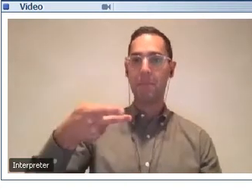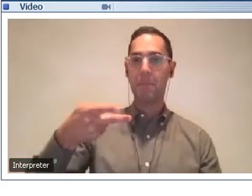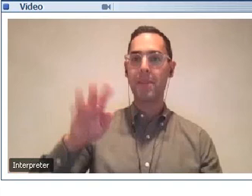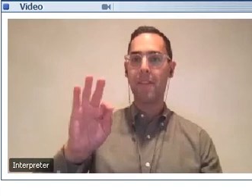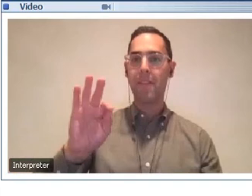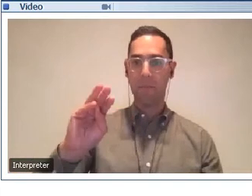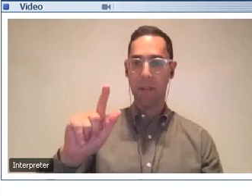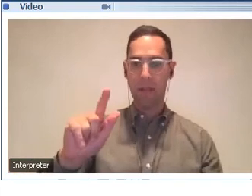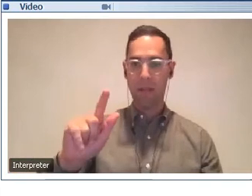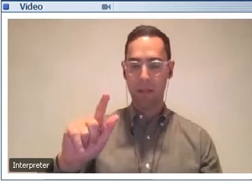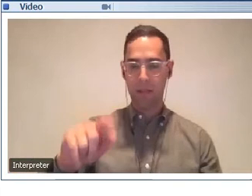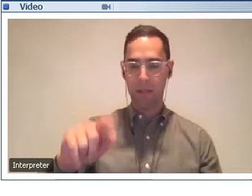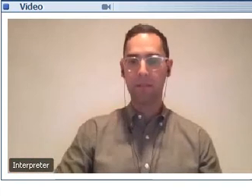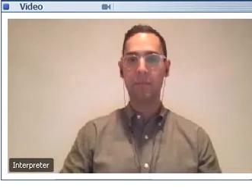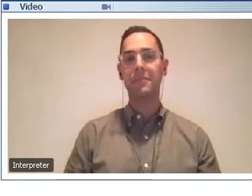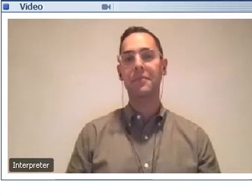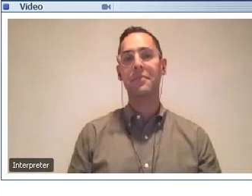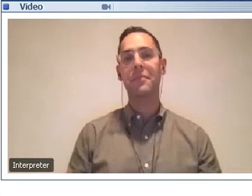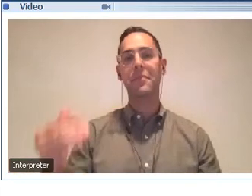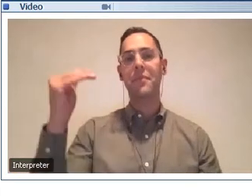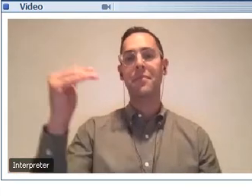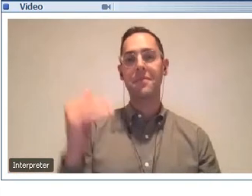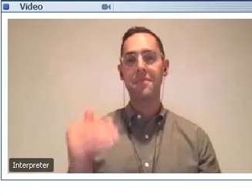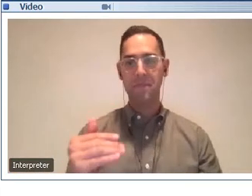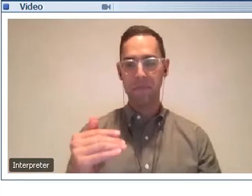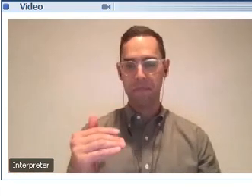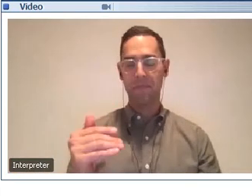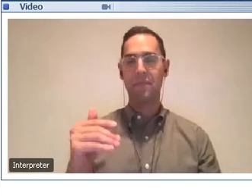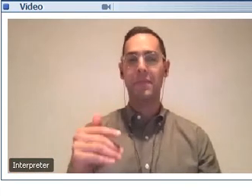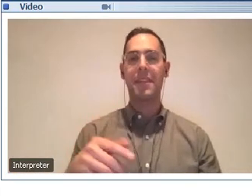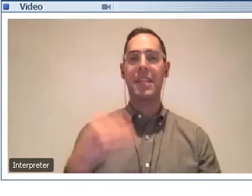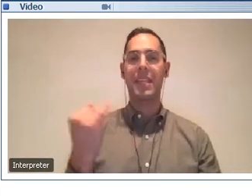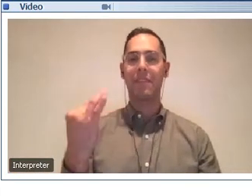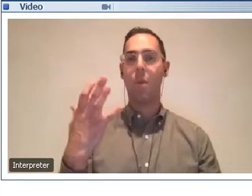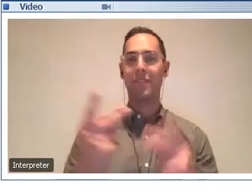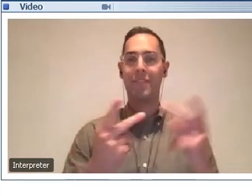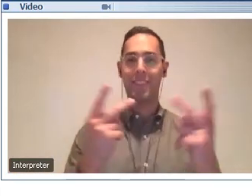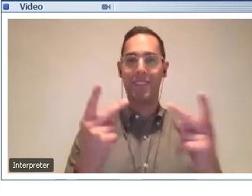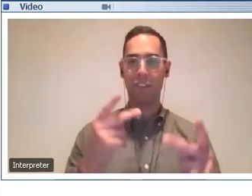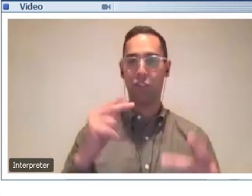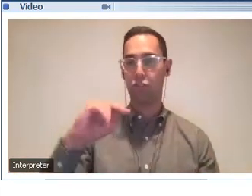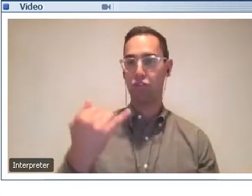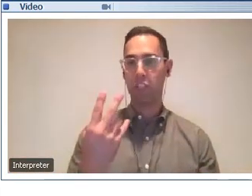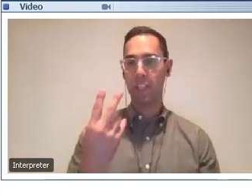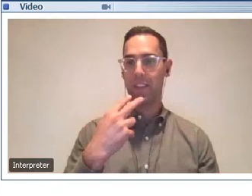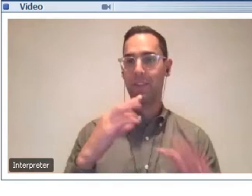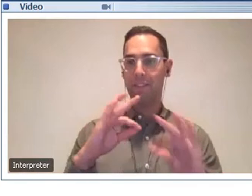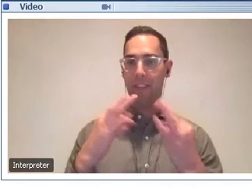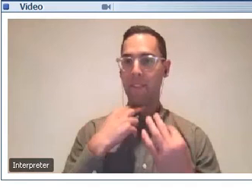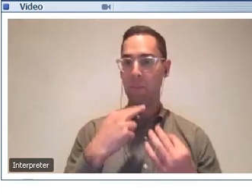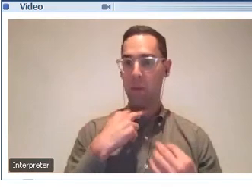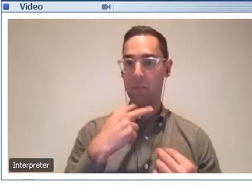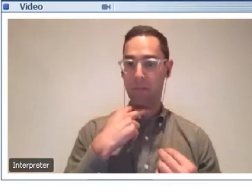georgetownpoverty.org/issues/tax-benefits/PFML. And if you want to visit the New Jersey Family Voices website, you can go